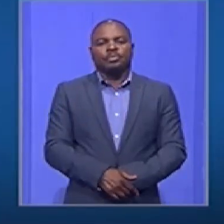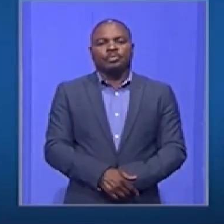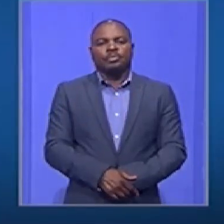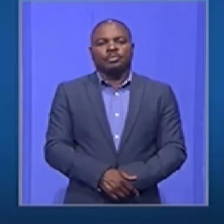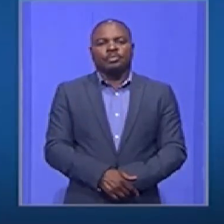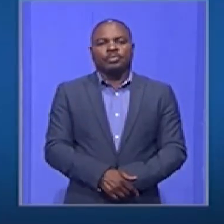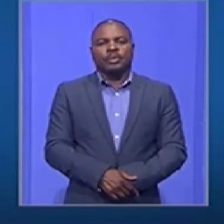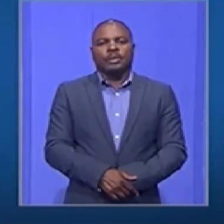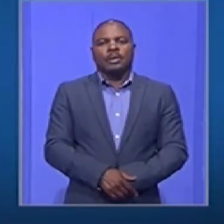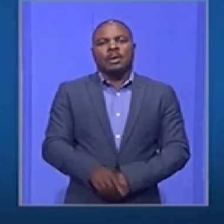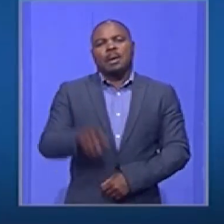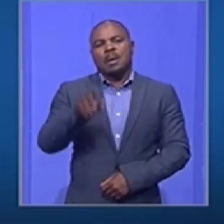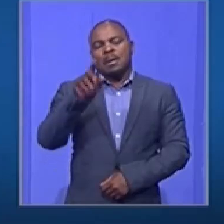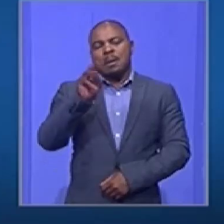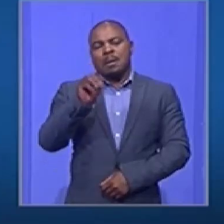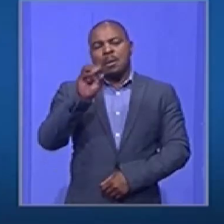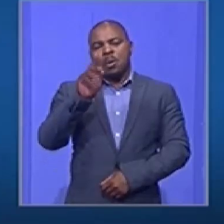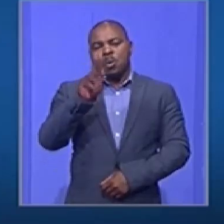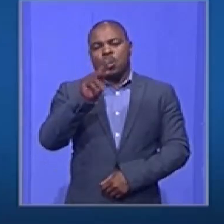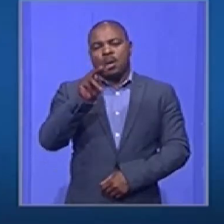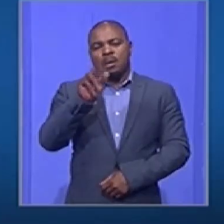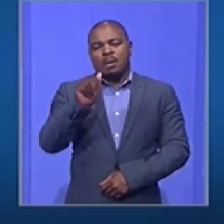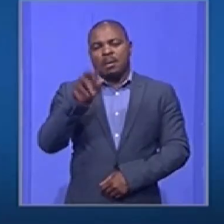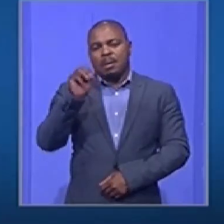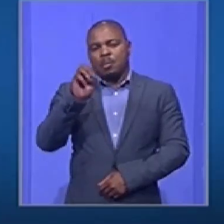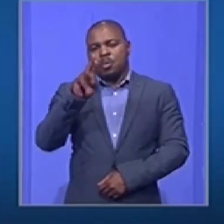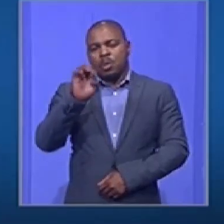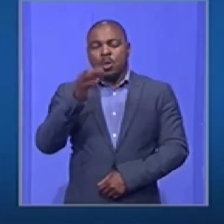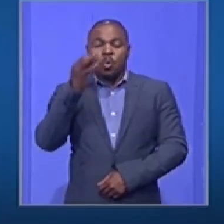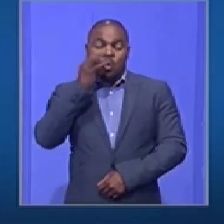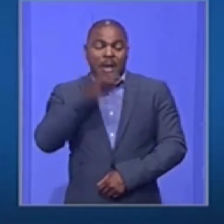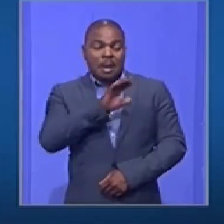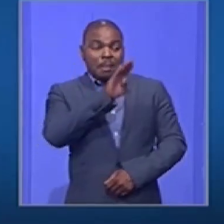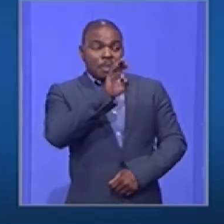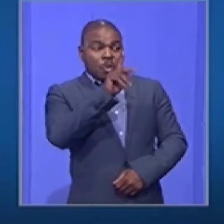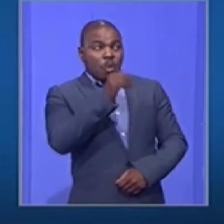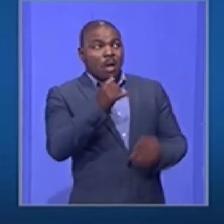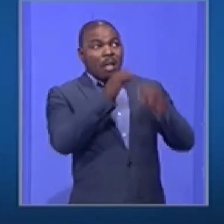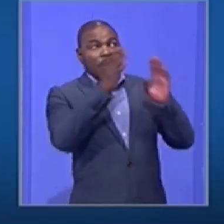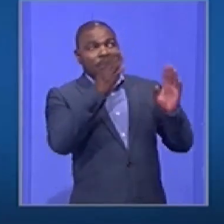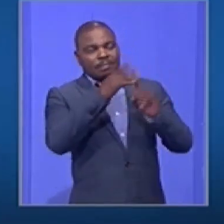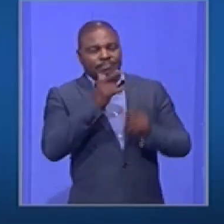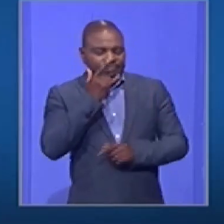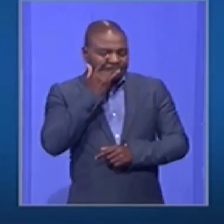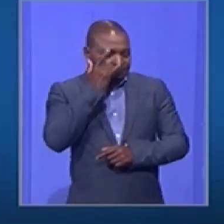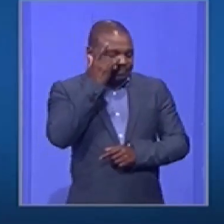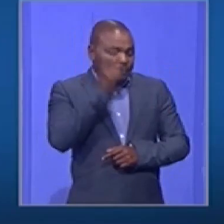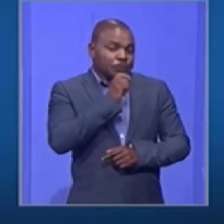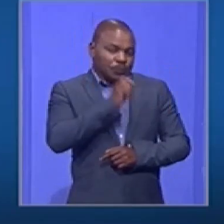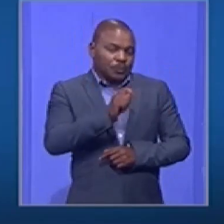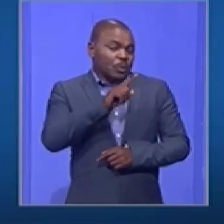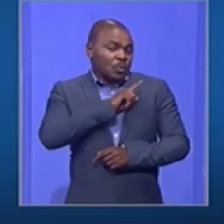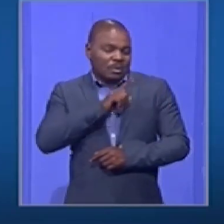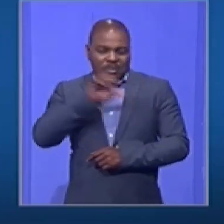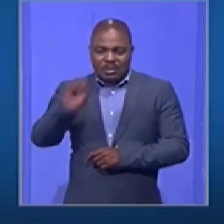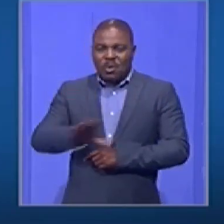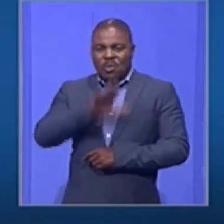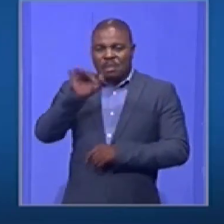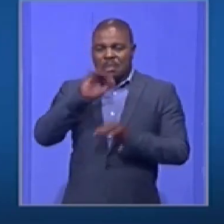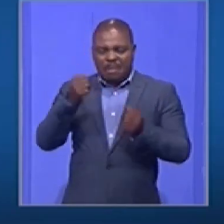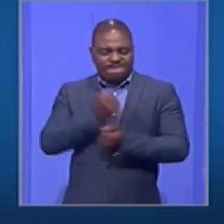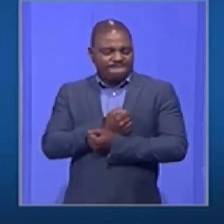Andrew Kwenamore a re bo Steve Biko ko bateng ba tlhabiwa ke ditlhong. Naga ya rona e tletse boitaolo